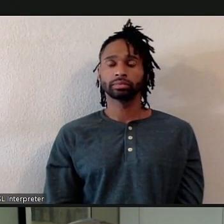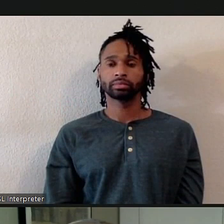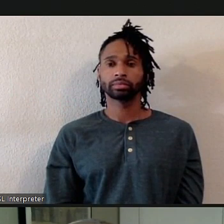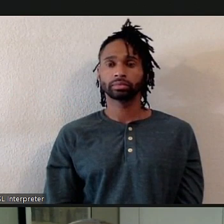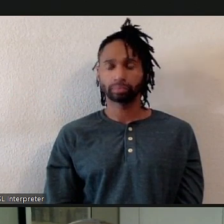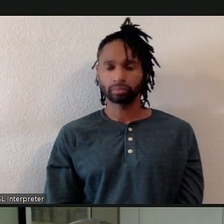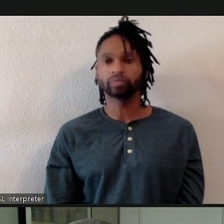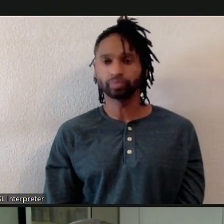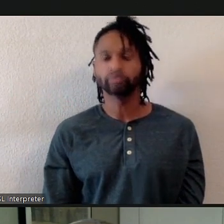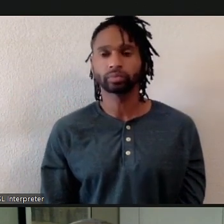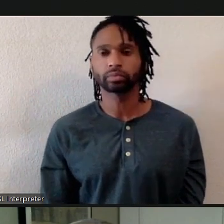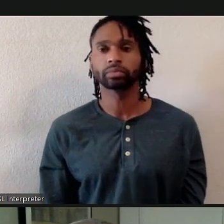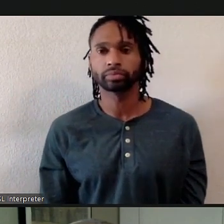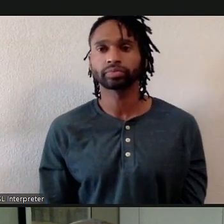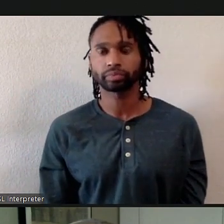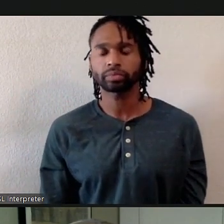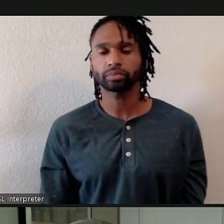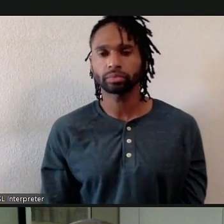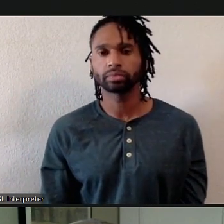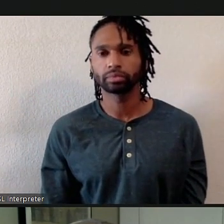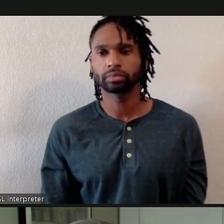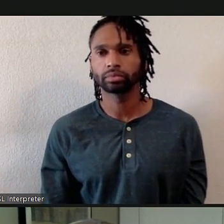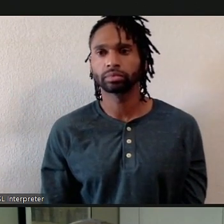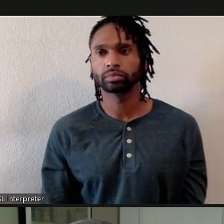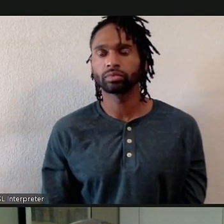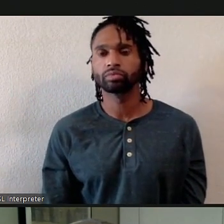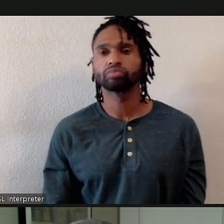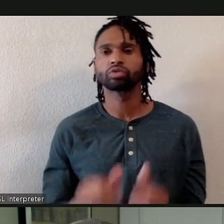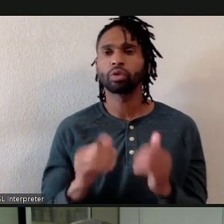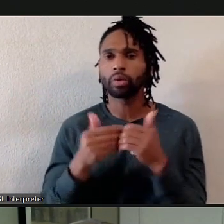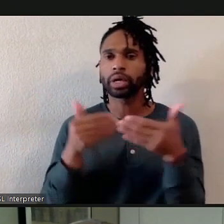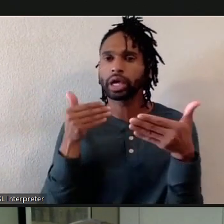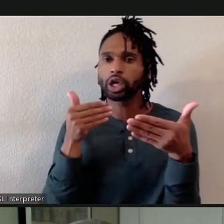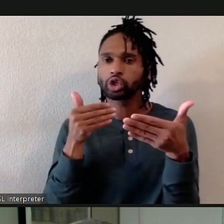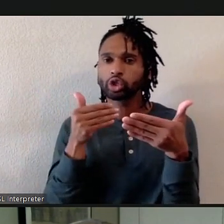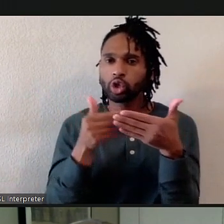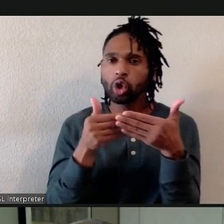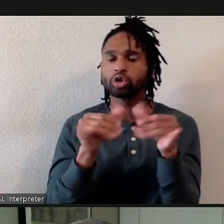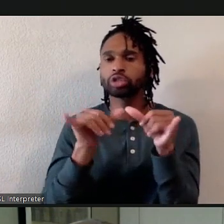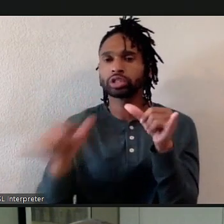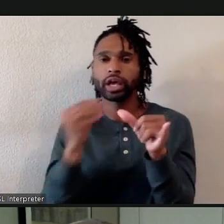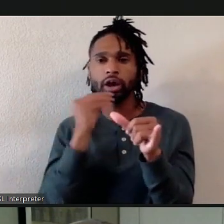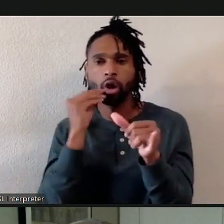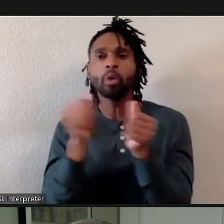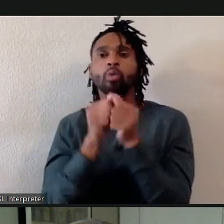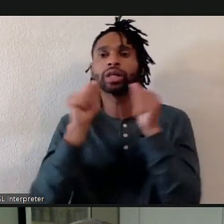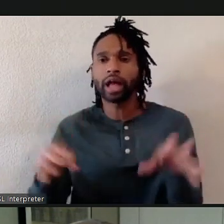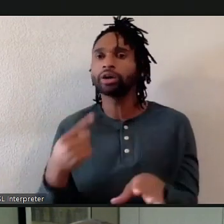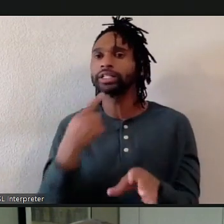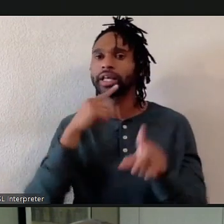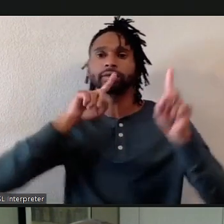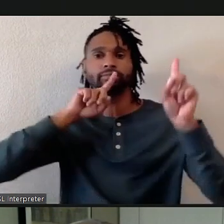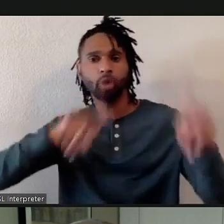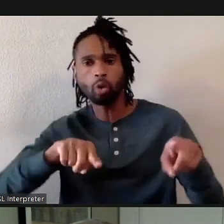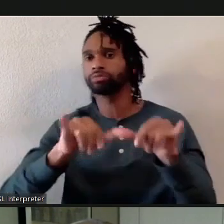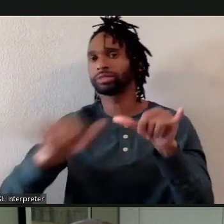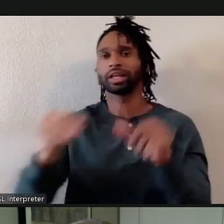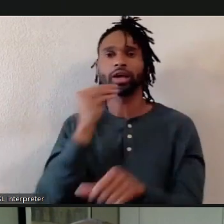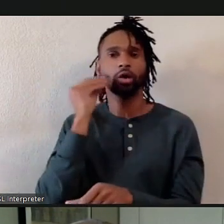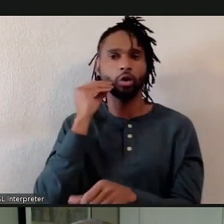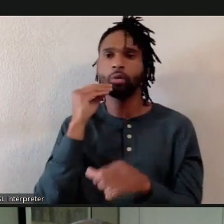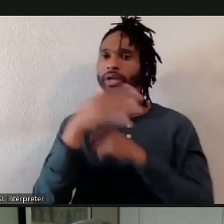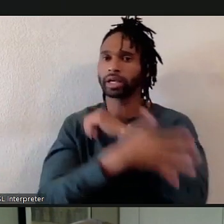Well, how can we get as close to stay at home without actually declaring stay at home in a given county?